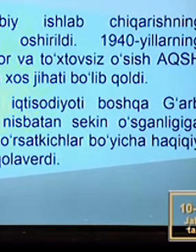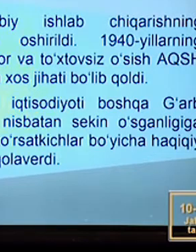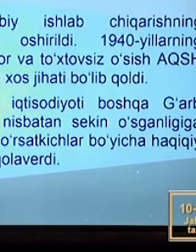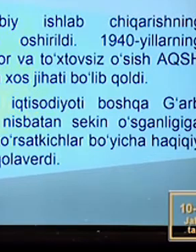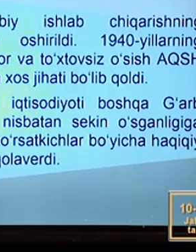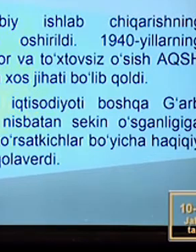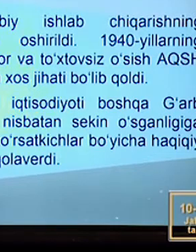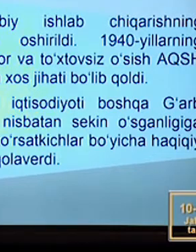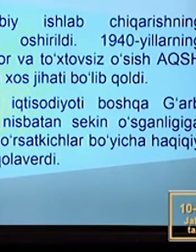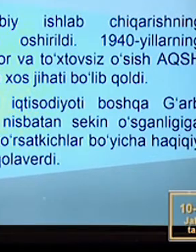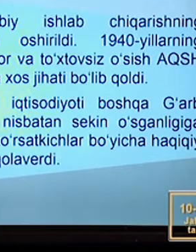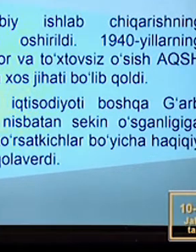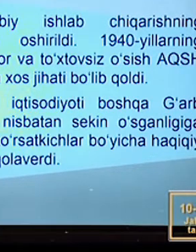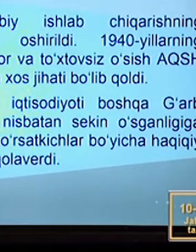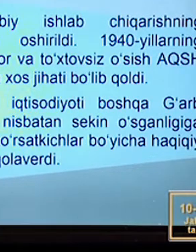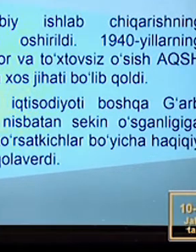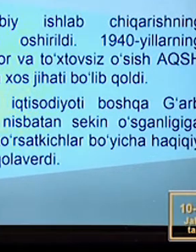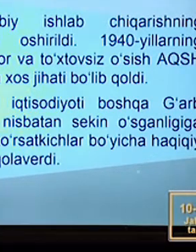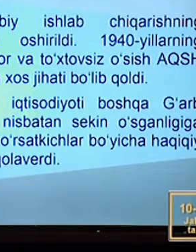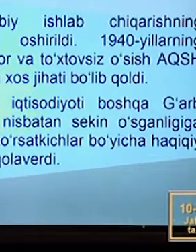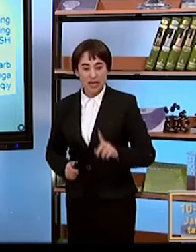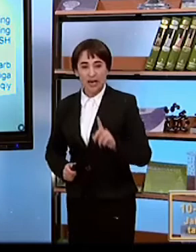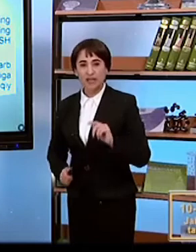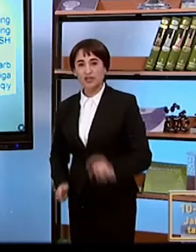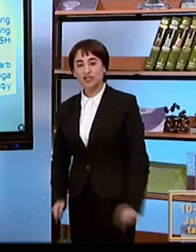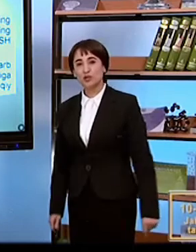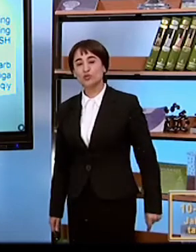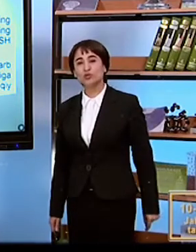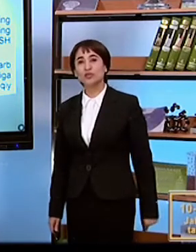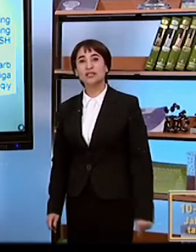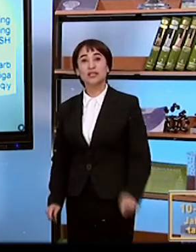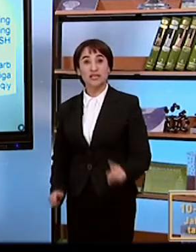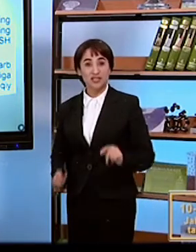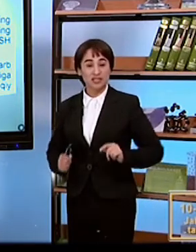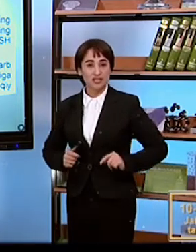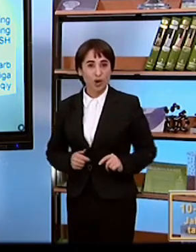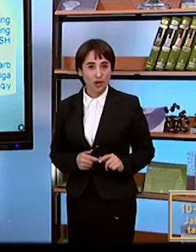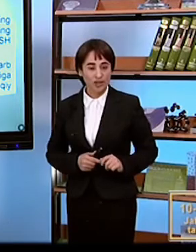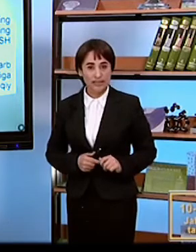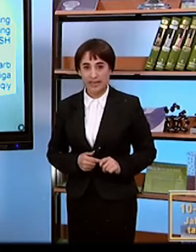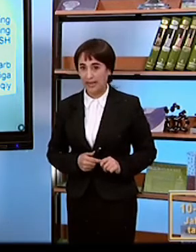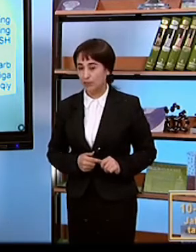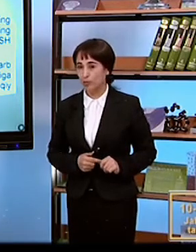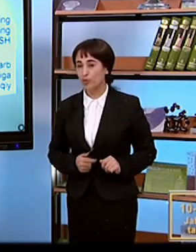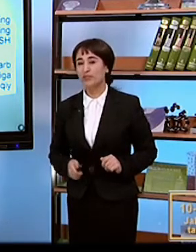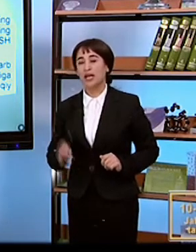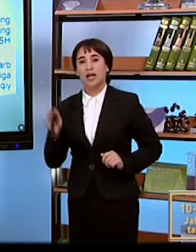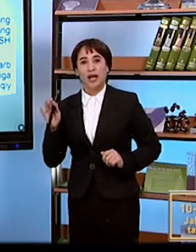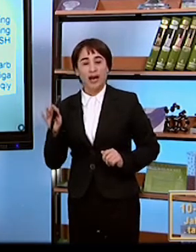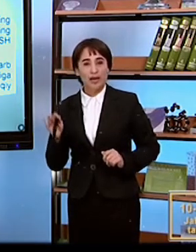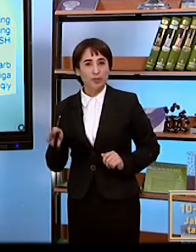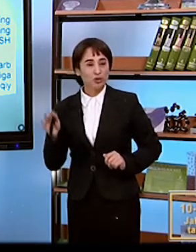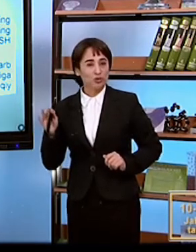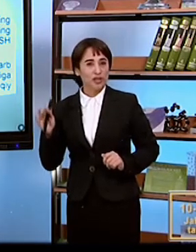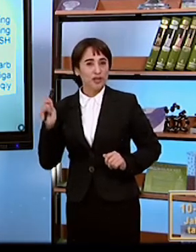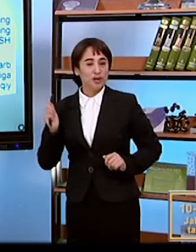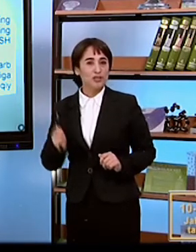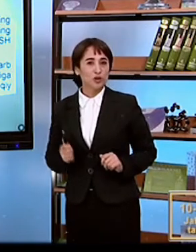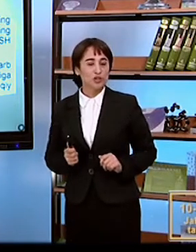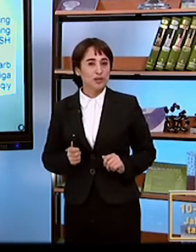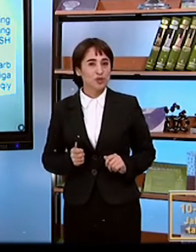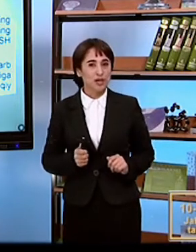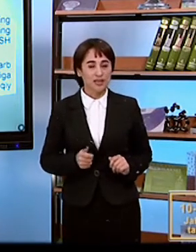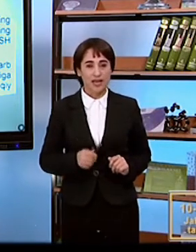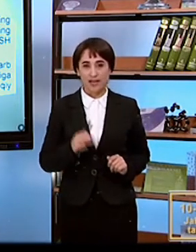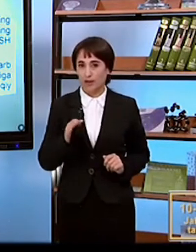chiqarishning konversiya usuli amalga oshiriladi. Konversiya usulini esingizga oling. Ya'ni bu harbiy turdagi